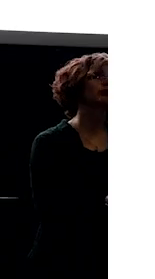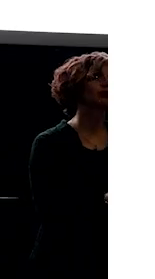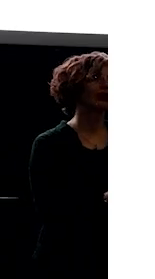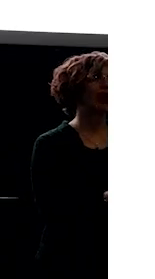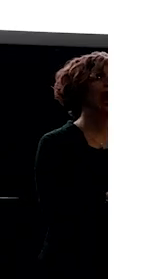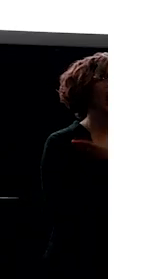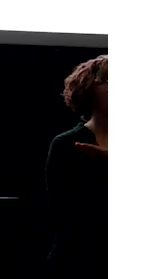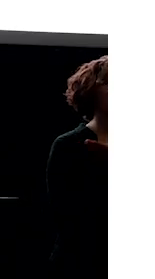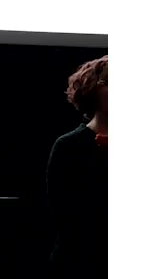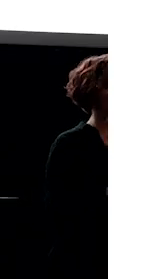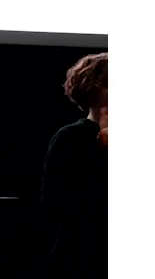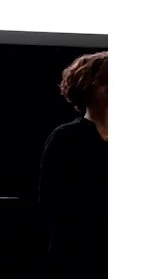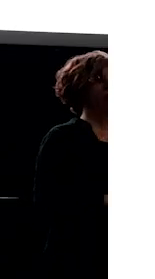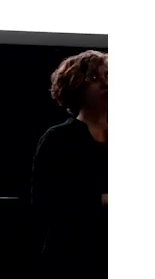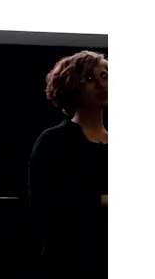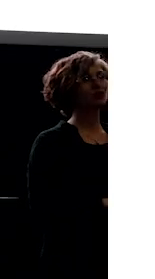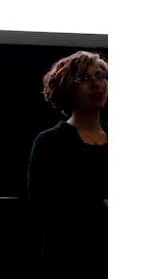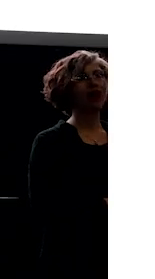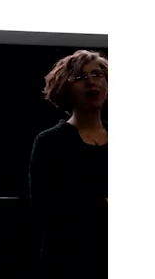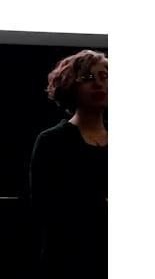BIPOC.